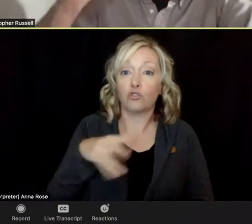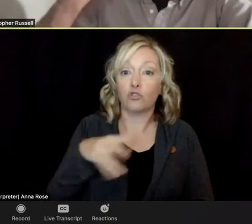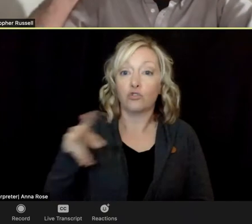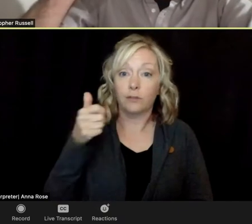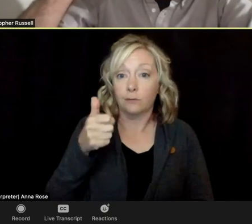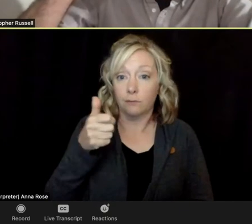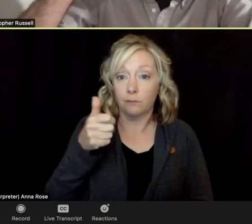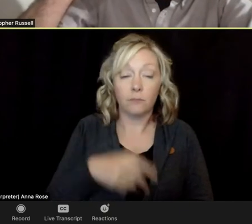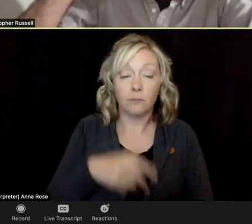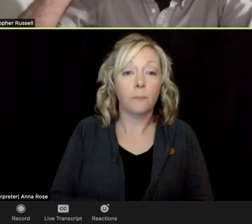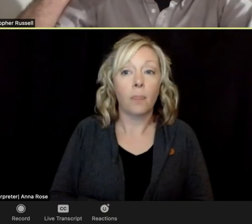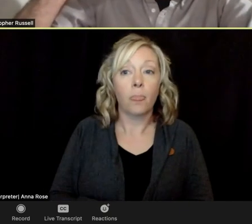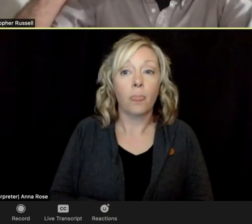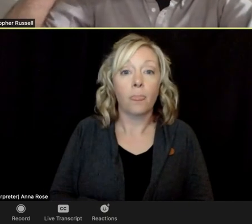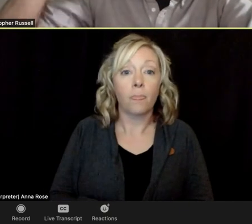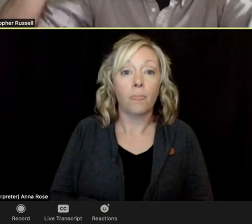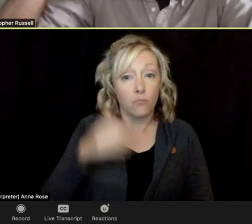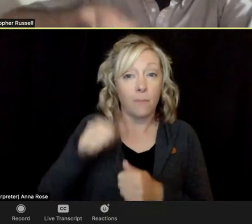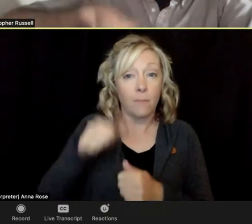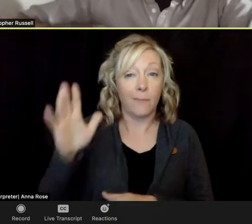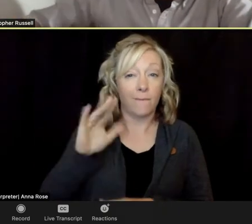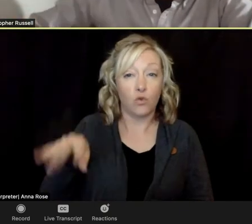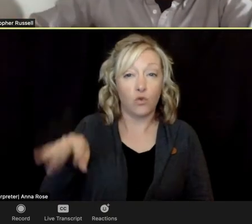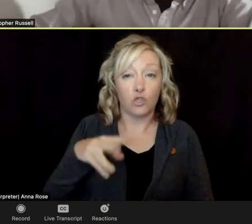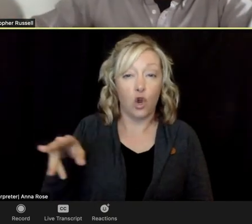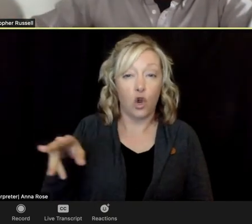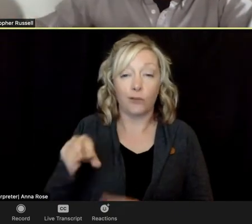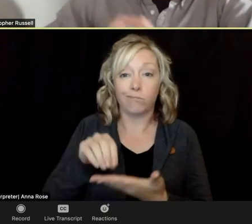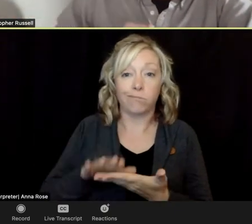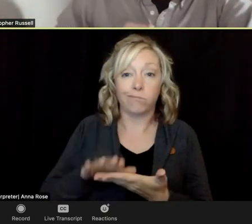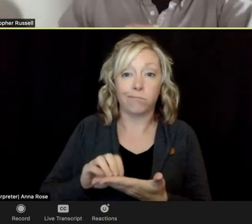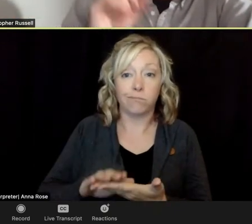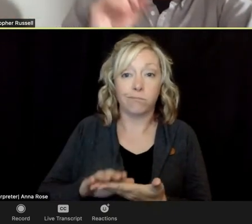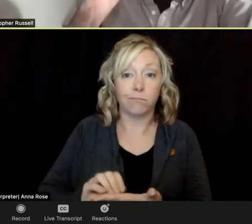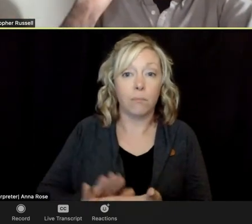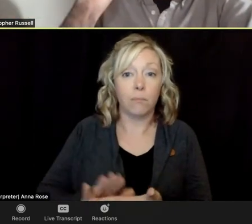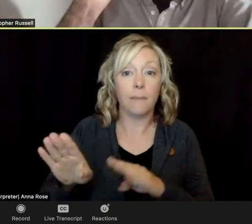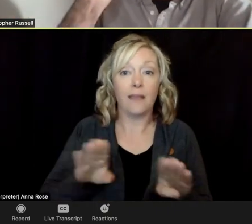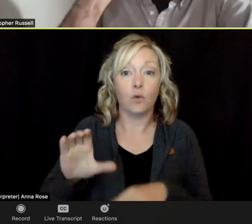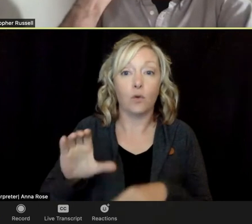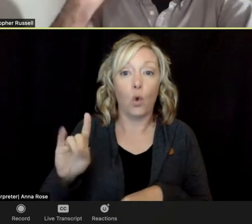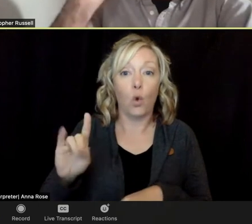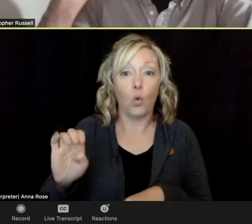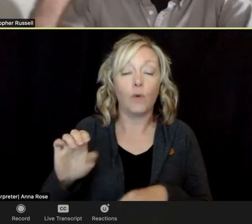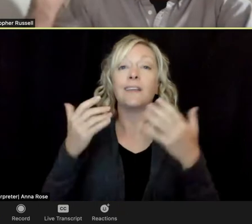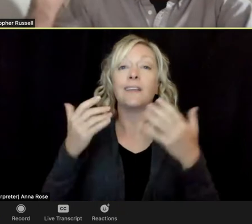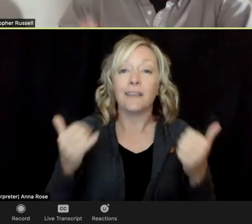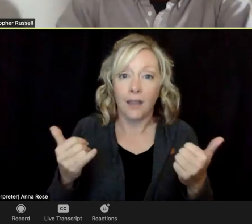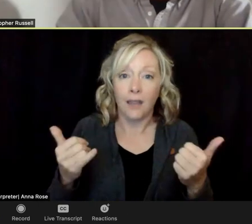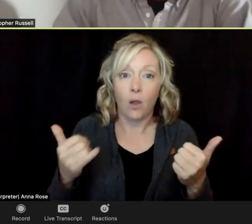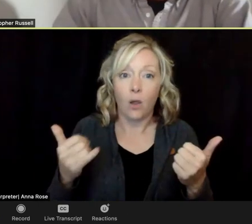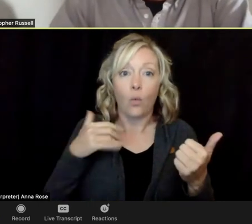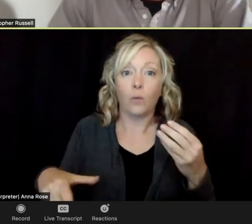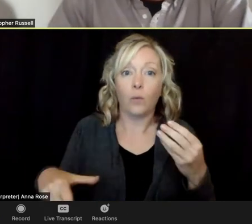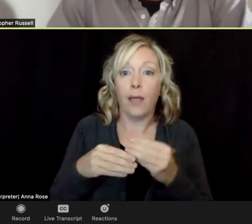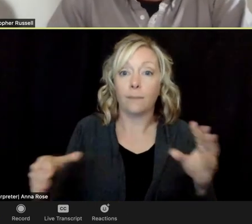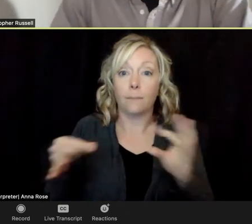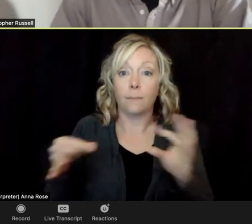than, like that first one where we just coded the behaviors, now we're going to attribute